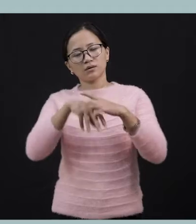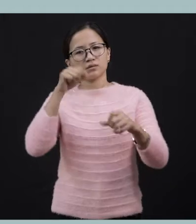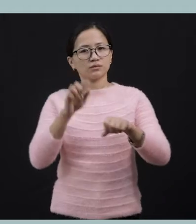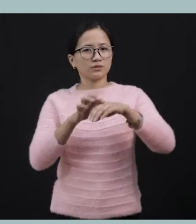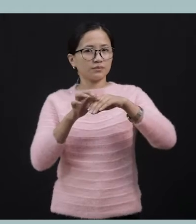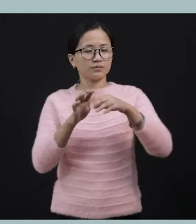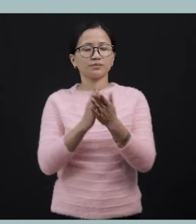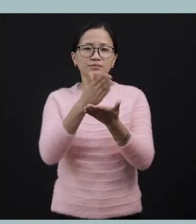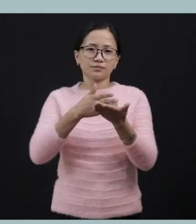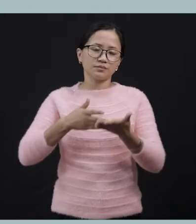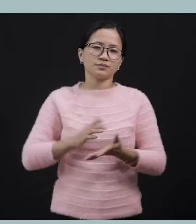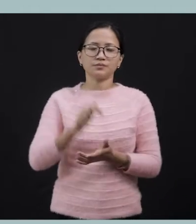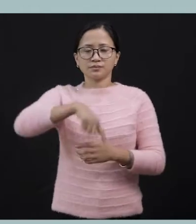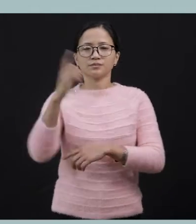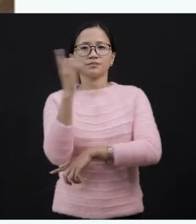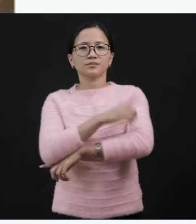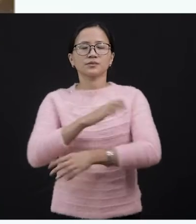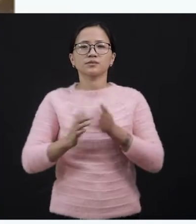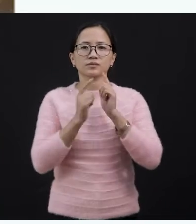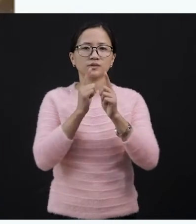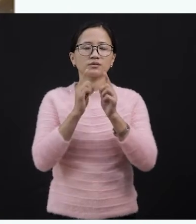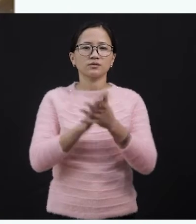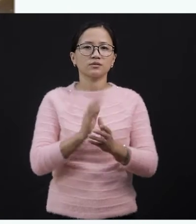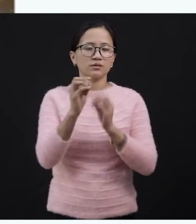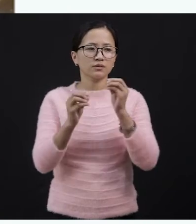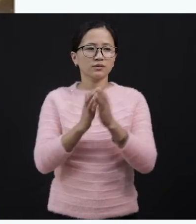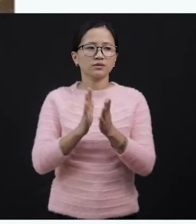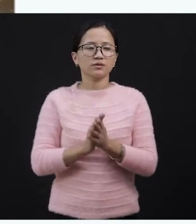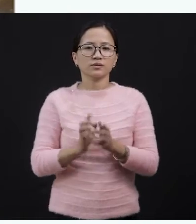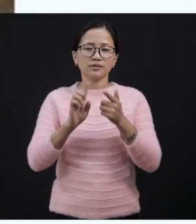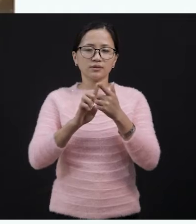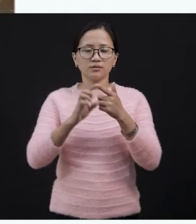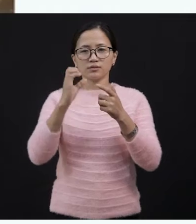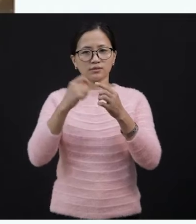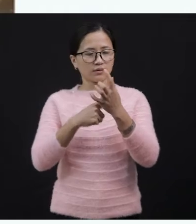right? Now today we are going to discuss about eclipses.